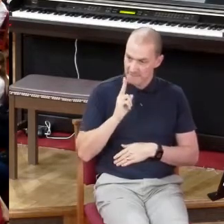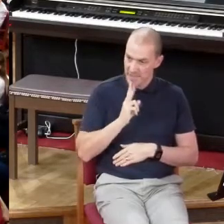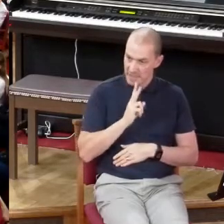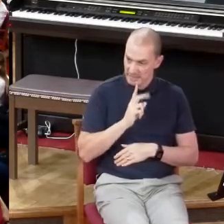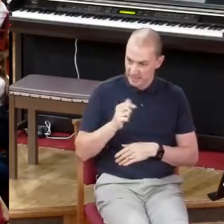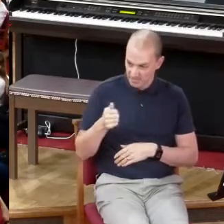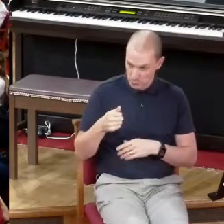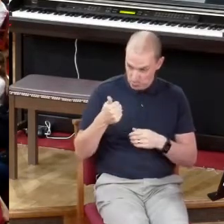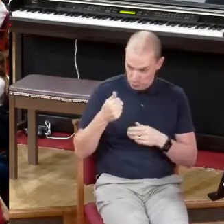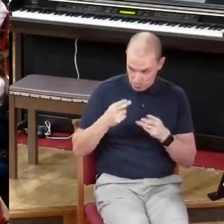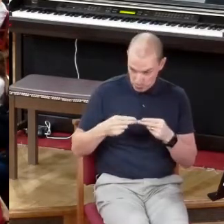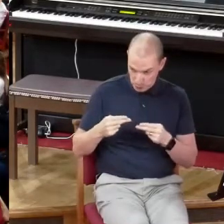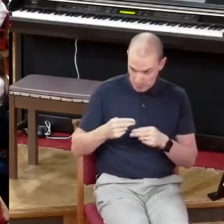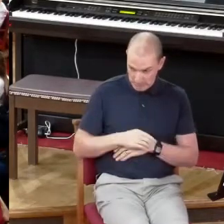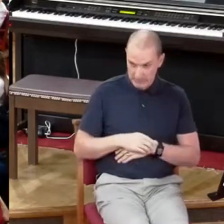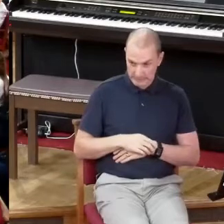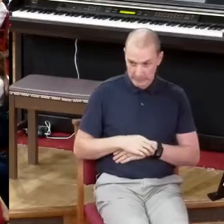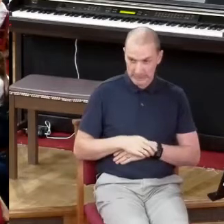Okay.